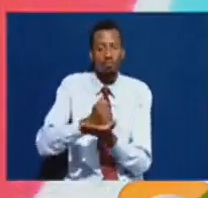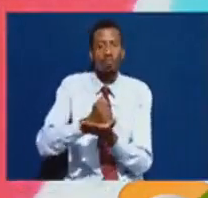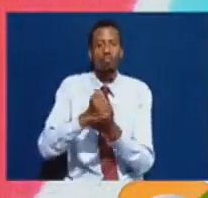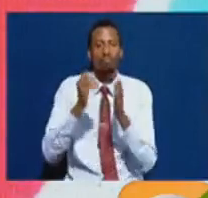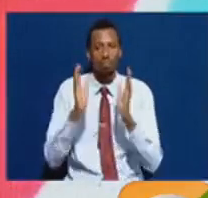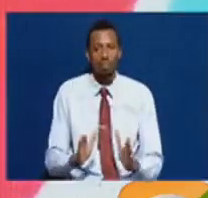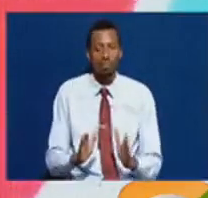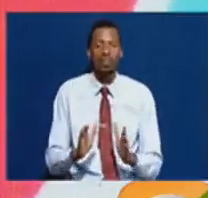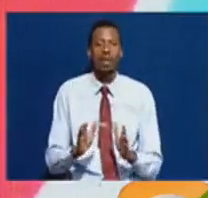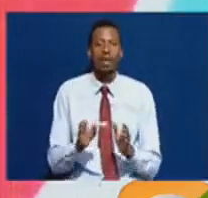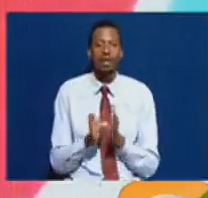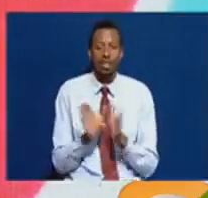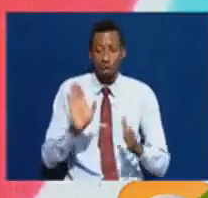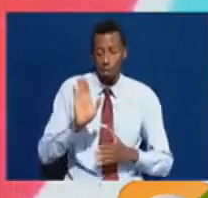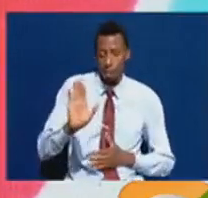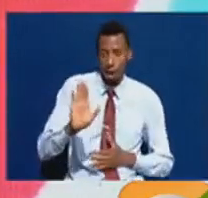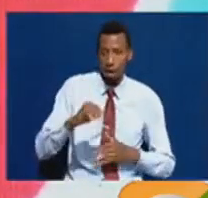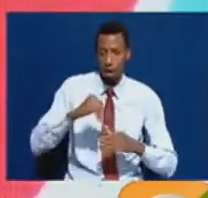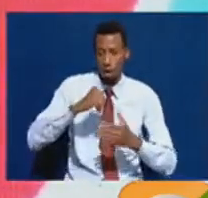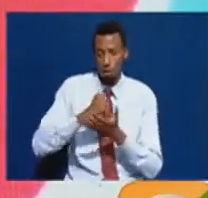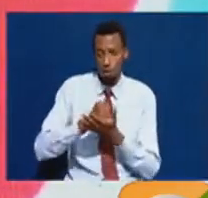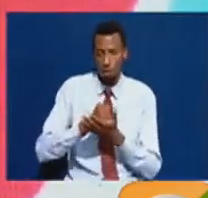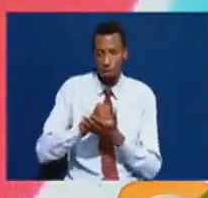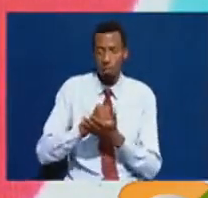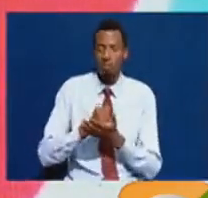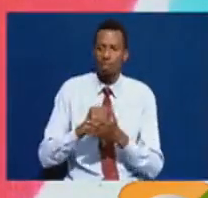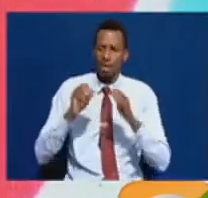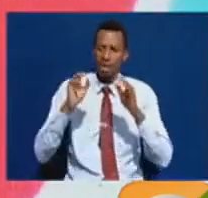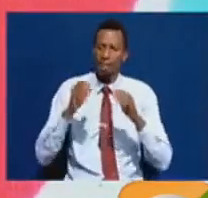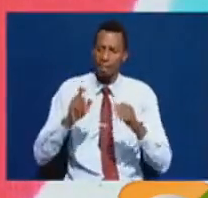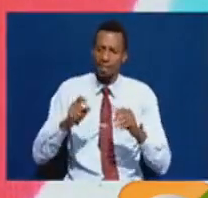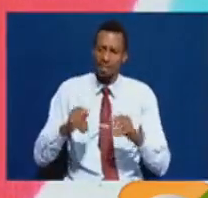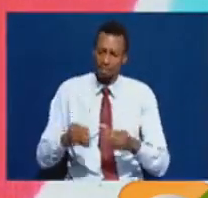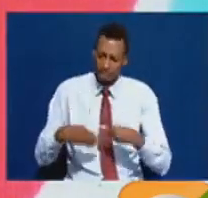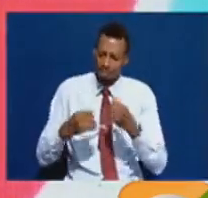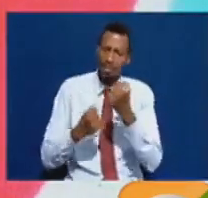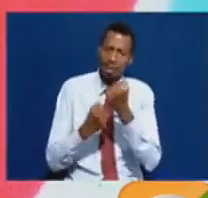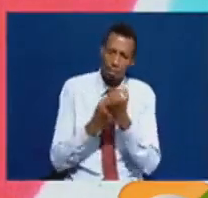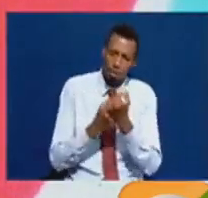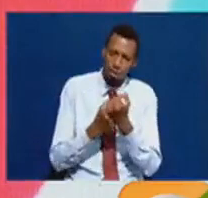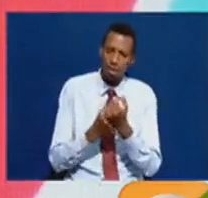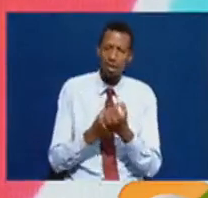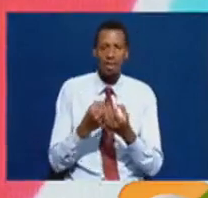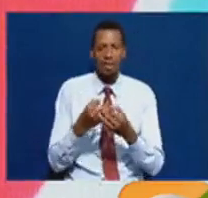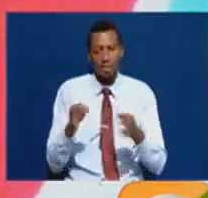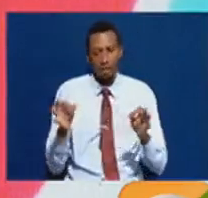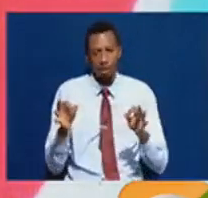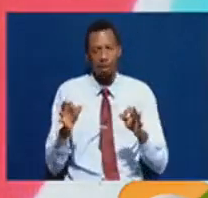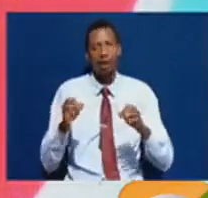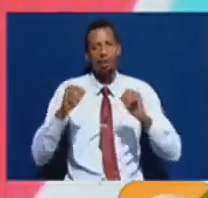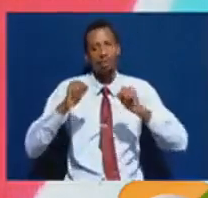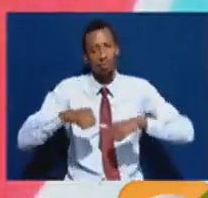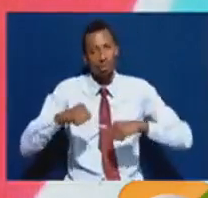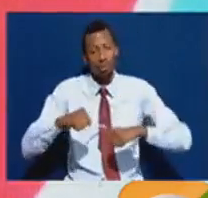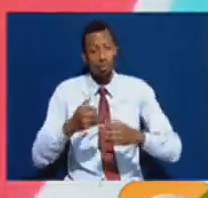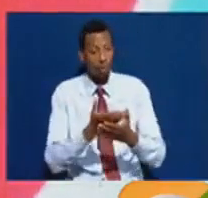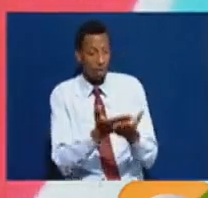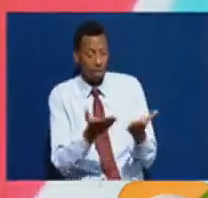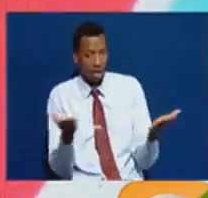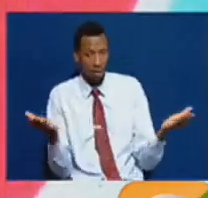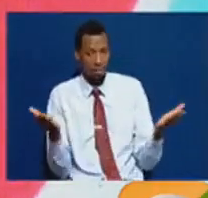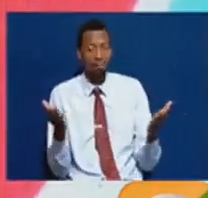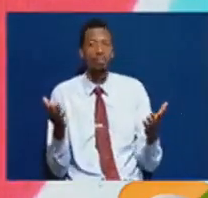office the necessary capacity, leeway, and latitude for them